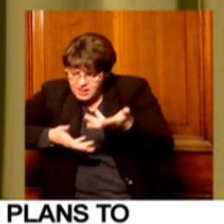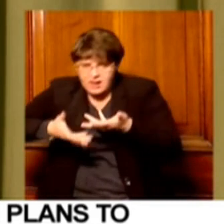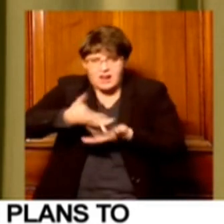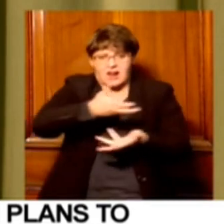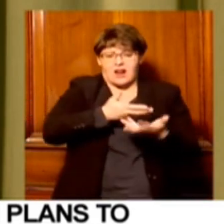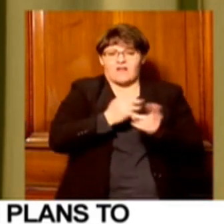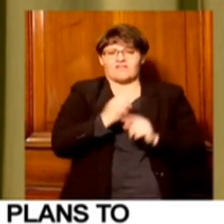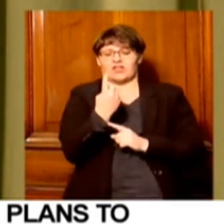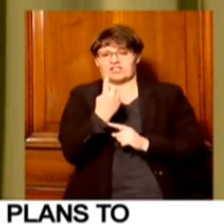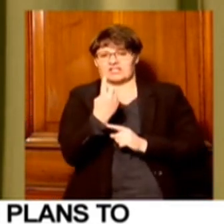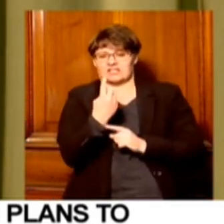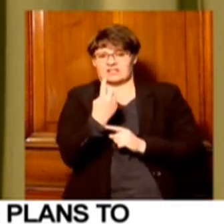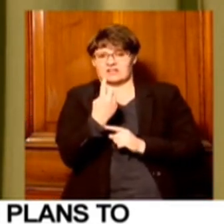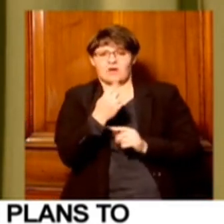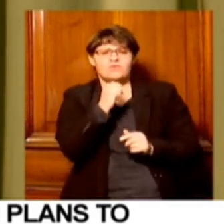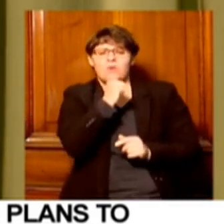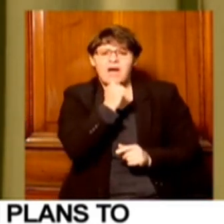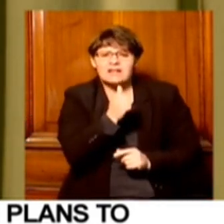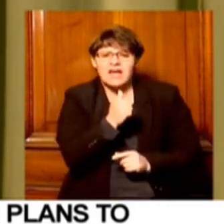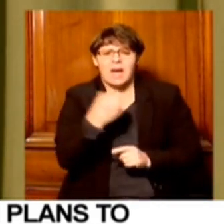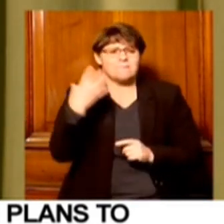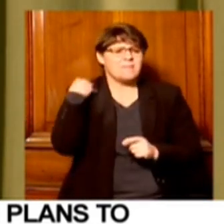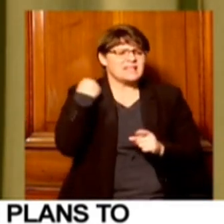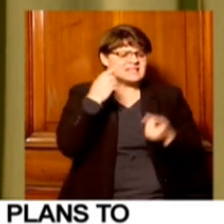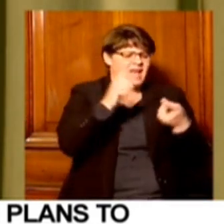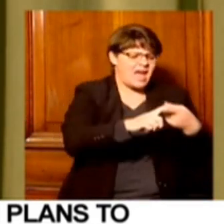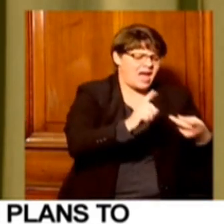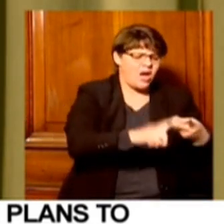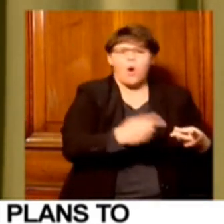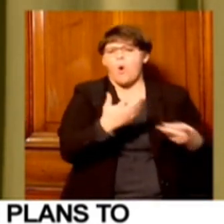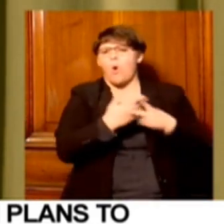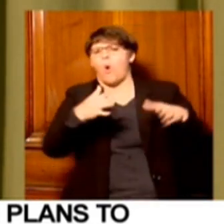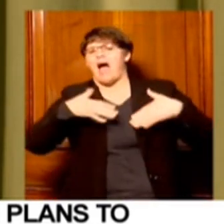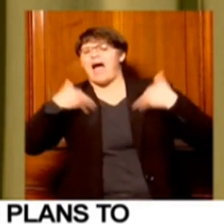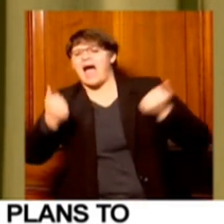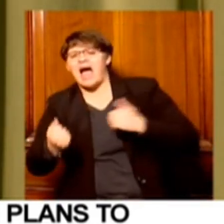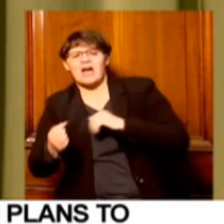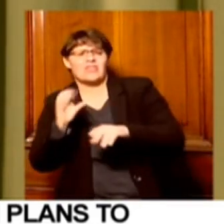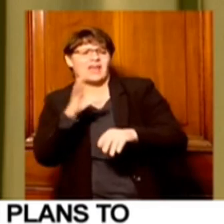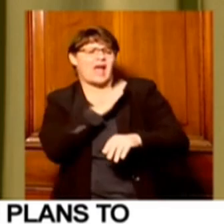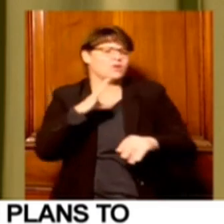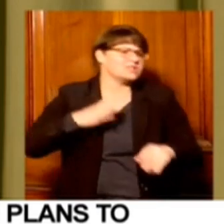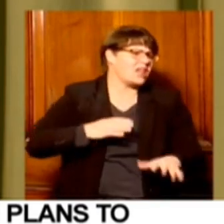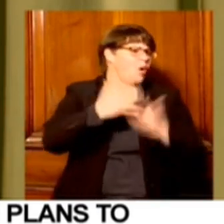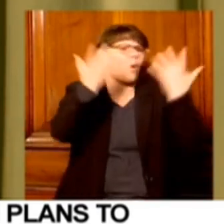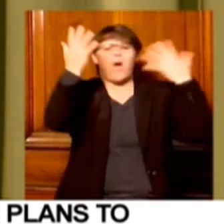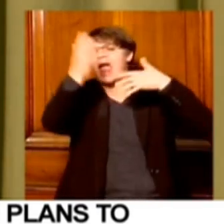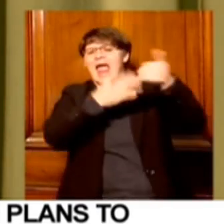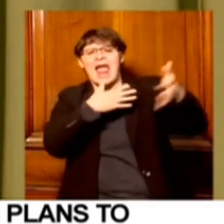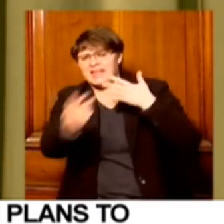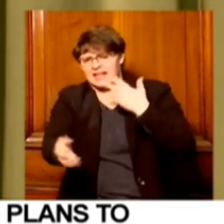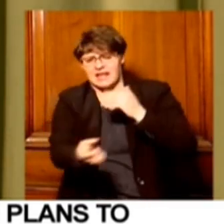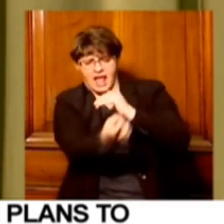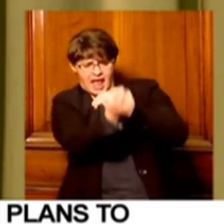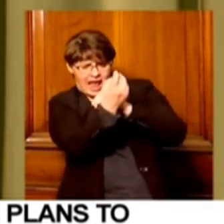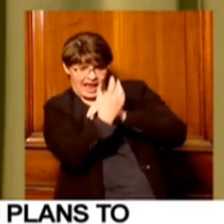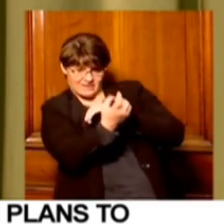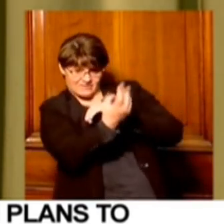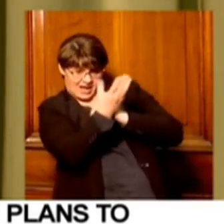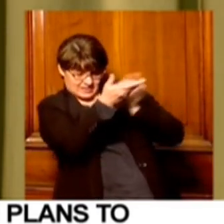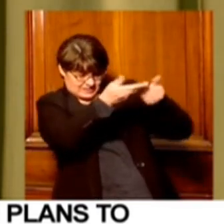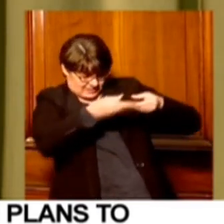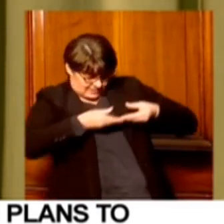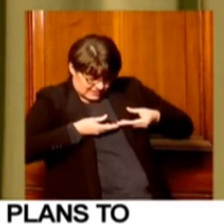whether it's from the Health Council or anybody that advises government. We deliberate and